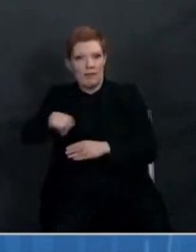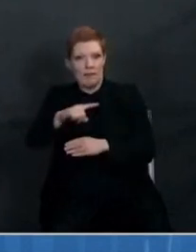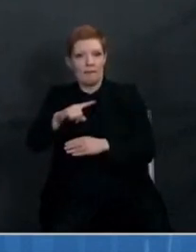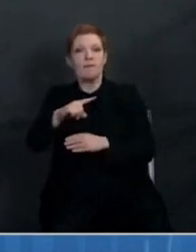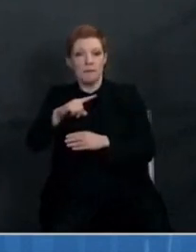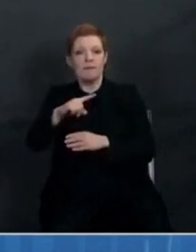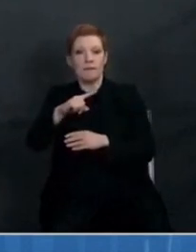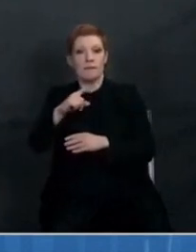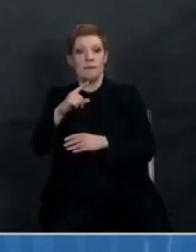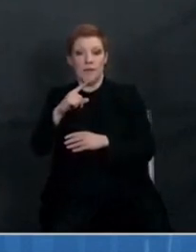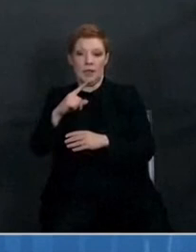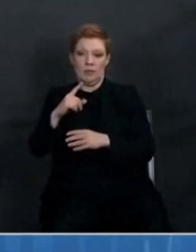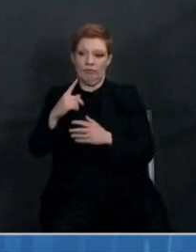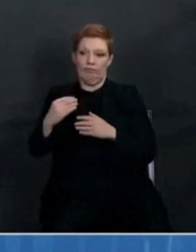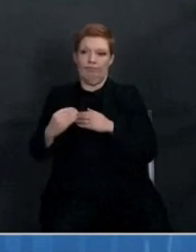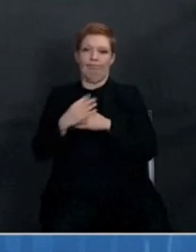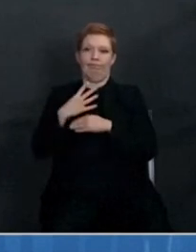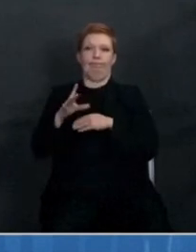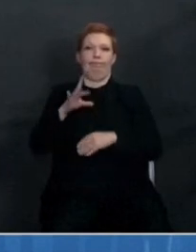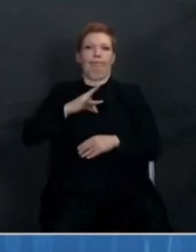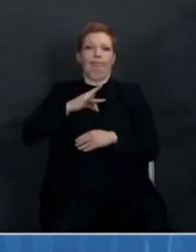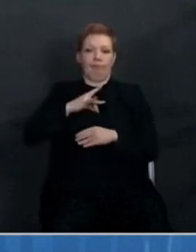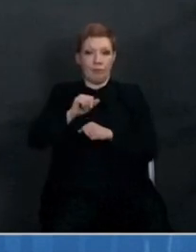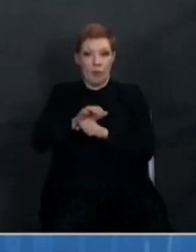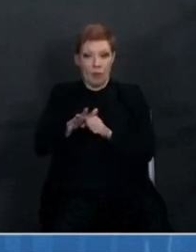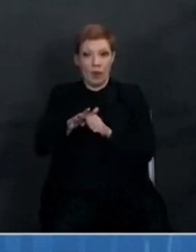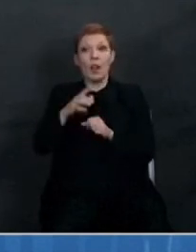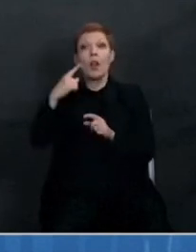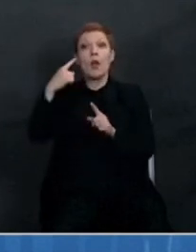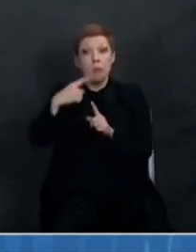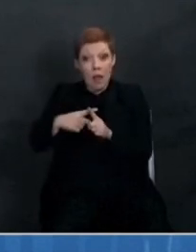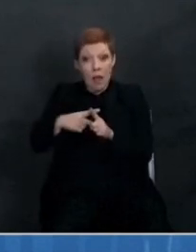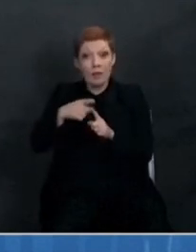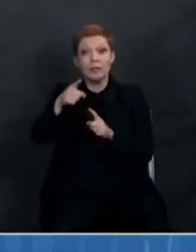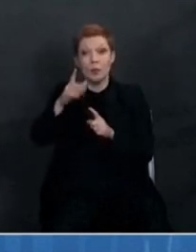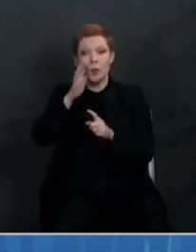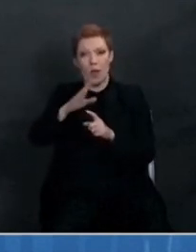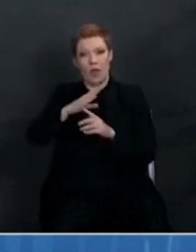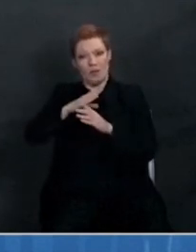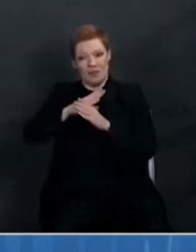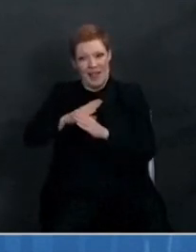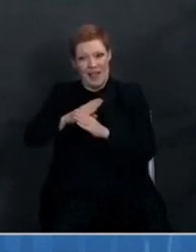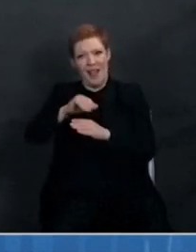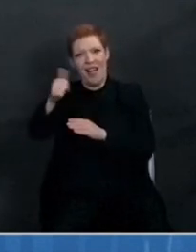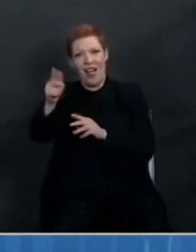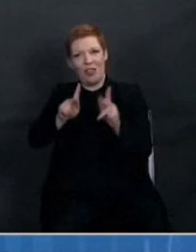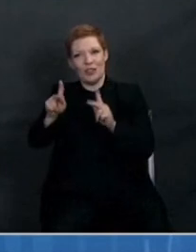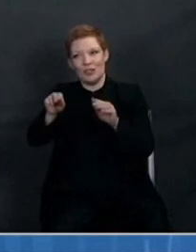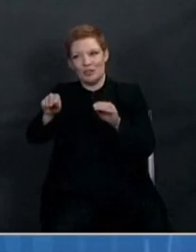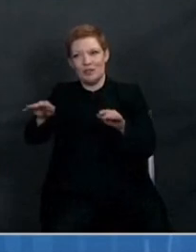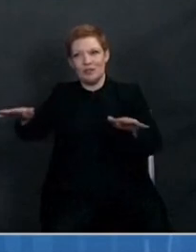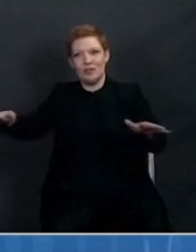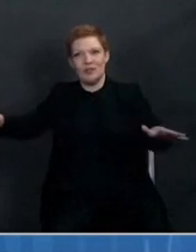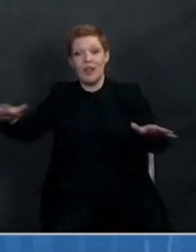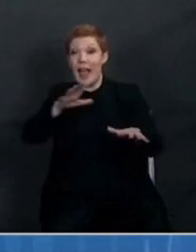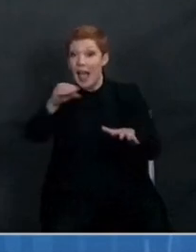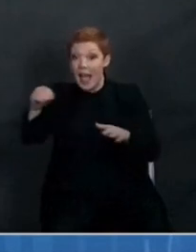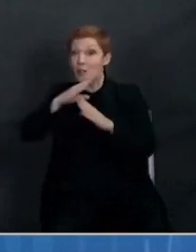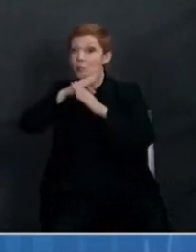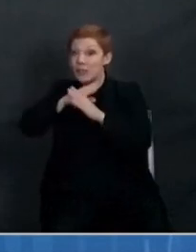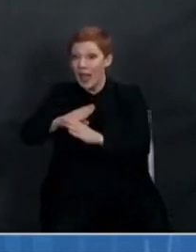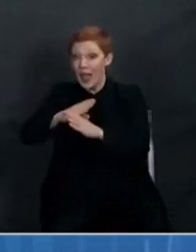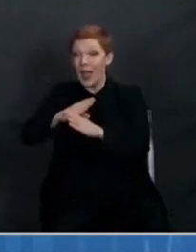are going to prevent the emergence of variants here in our country. And when you look at the global situation, which is the reason why